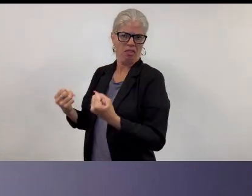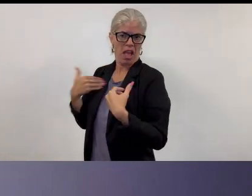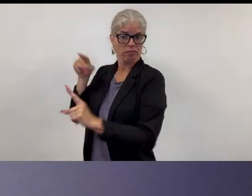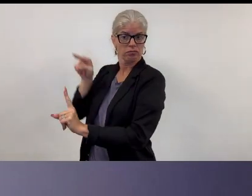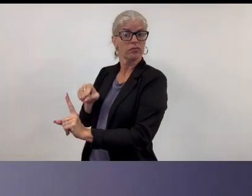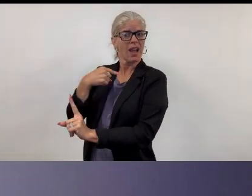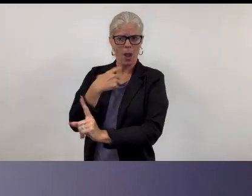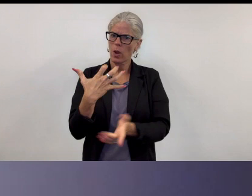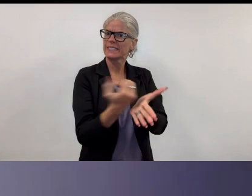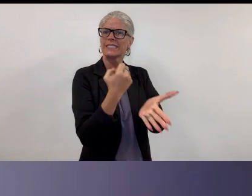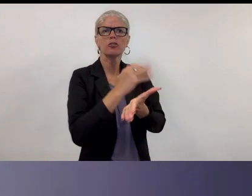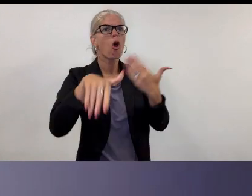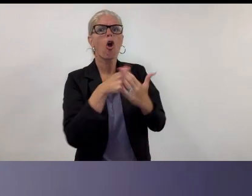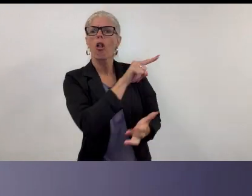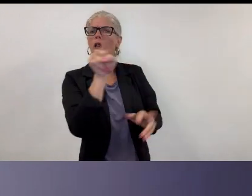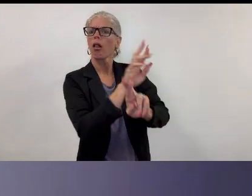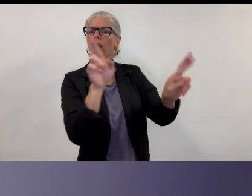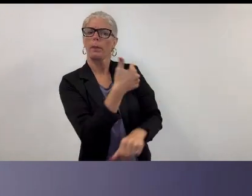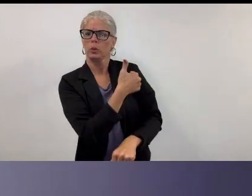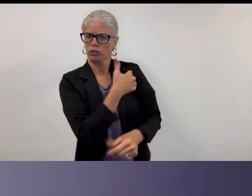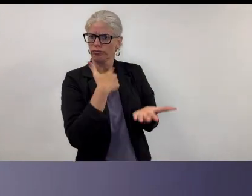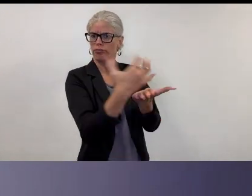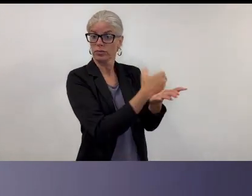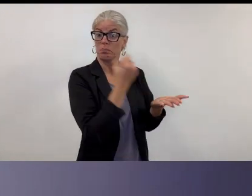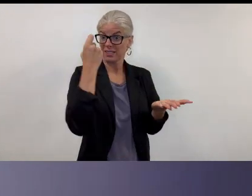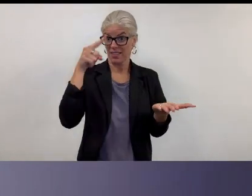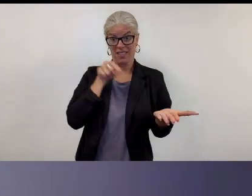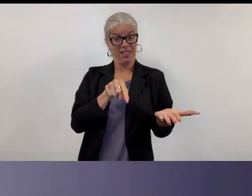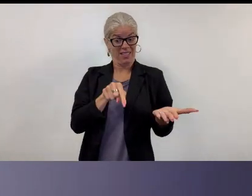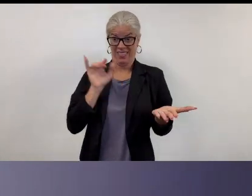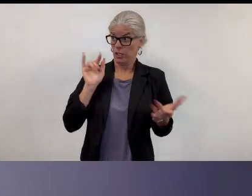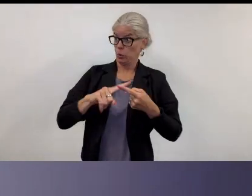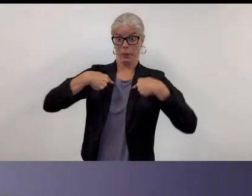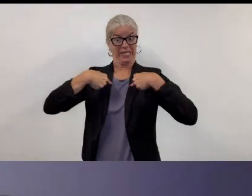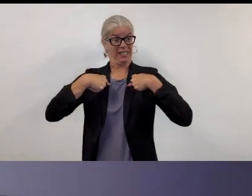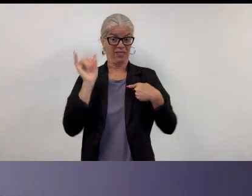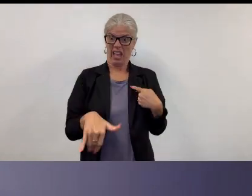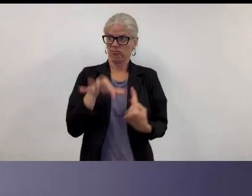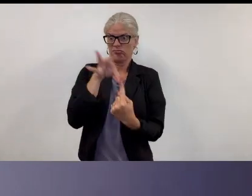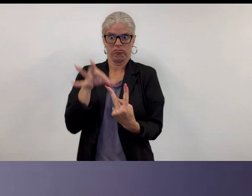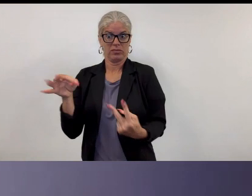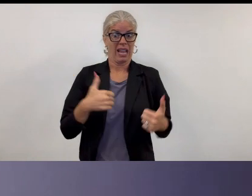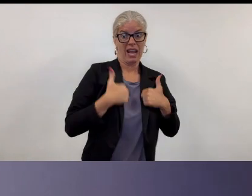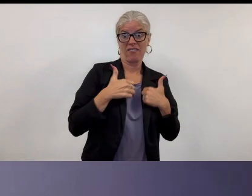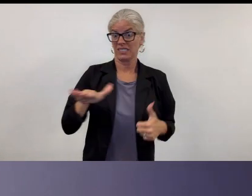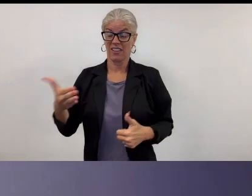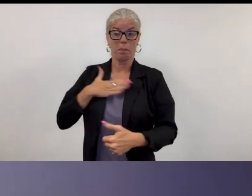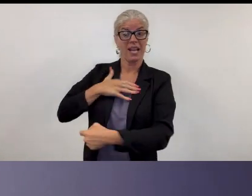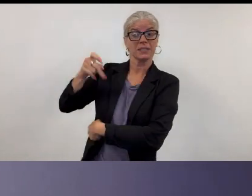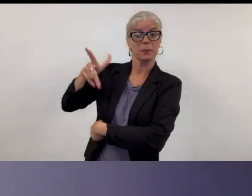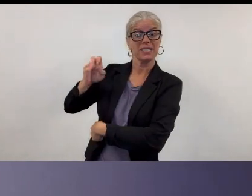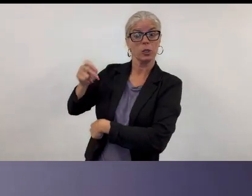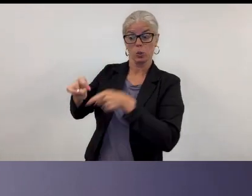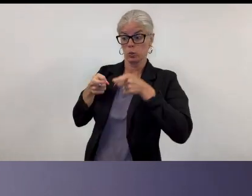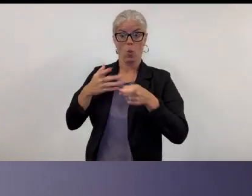It makes a difference of life and death for me because I don't have a functioning spleen. And that's the captain of the immune system. So it's very